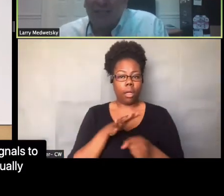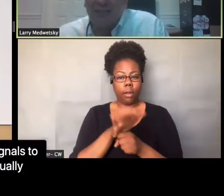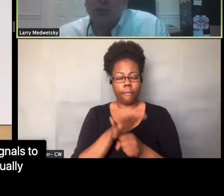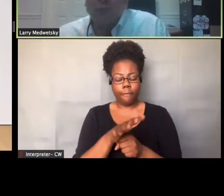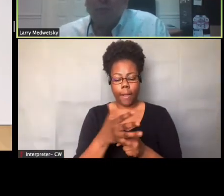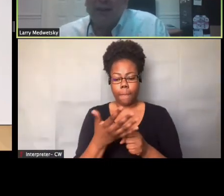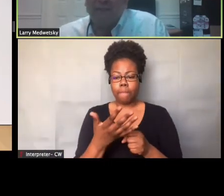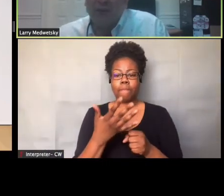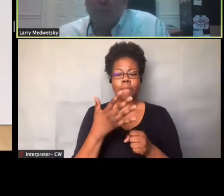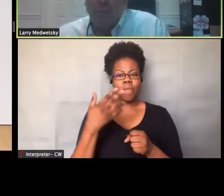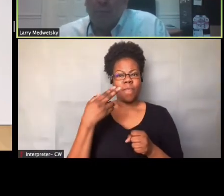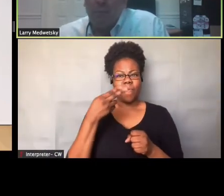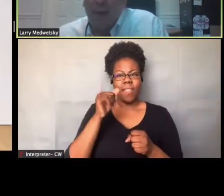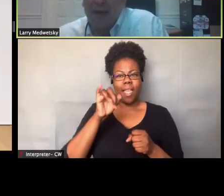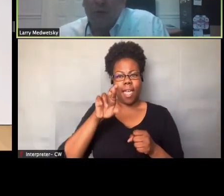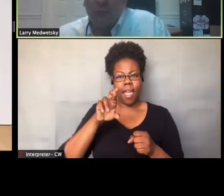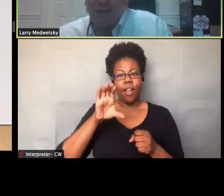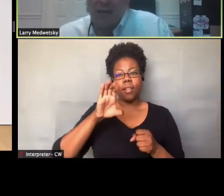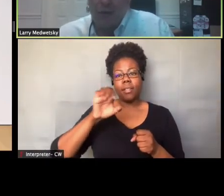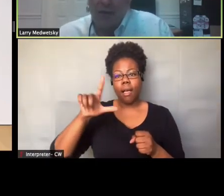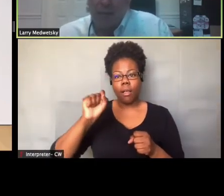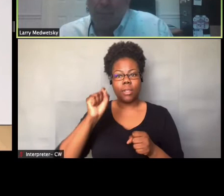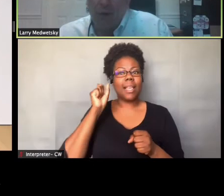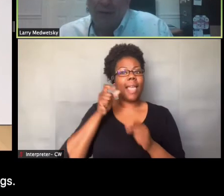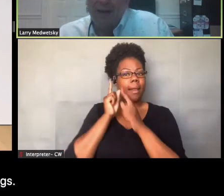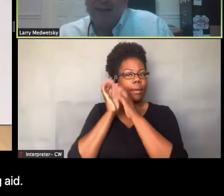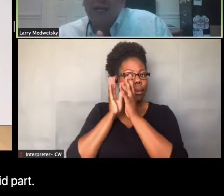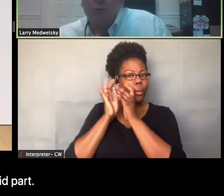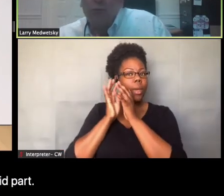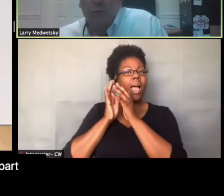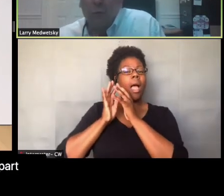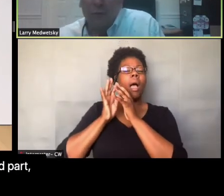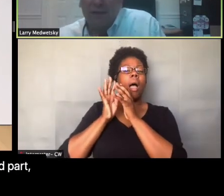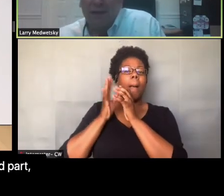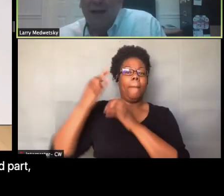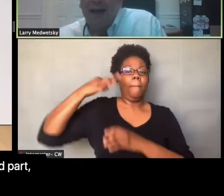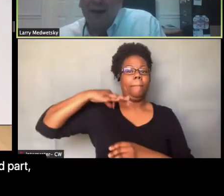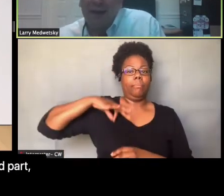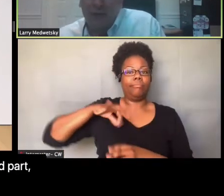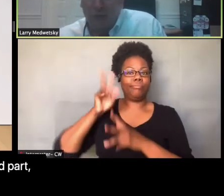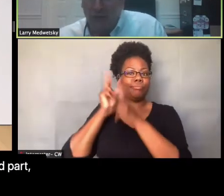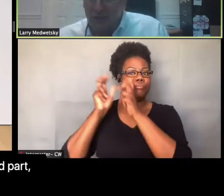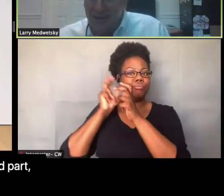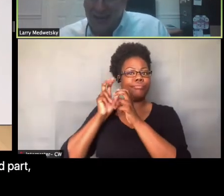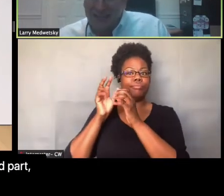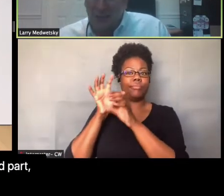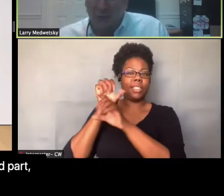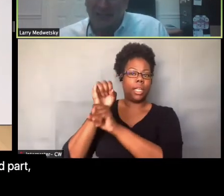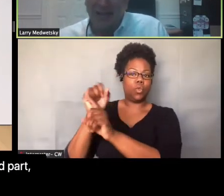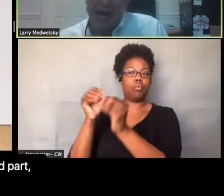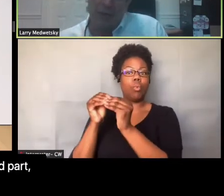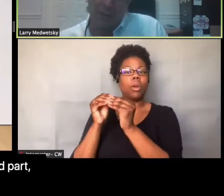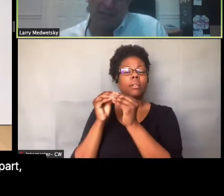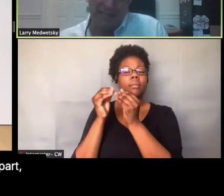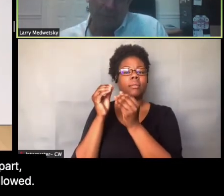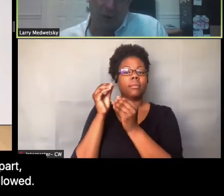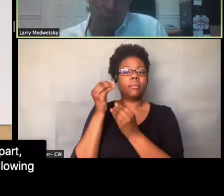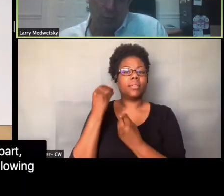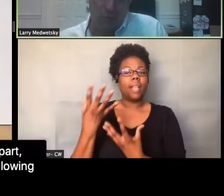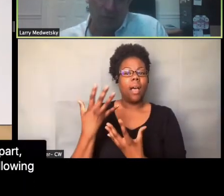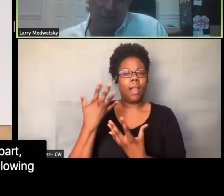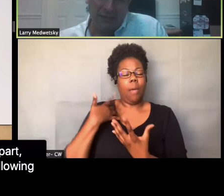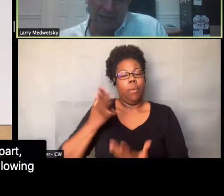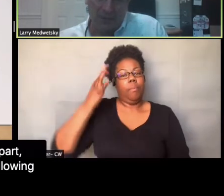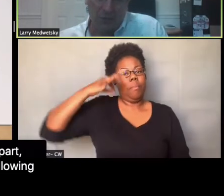hair cells to benefit better with the hearing aid part than they would with the electrode. So it's allowing the best of